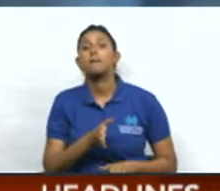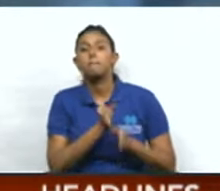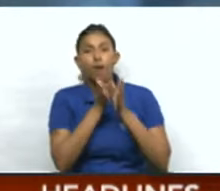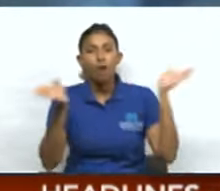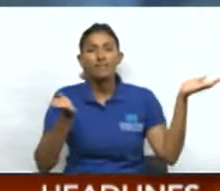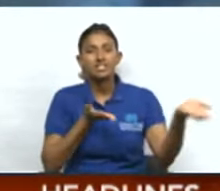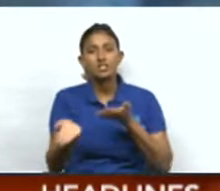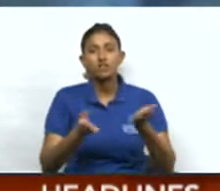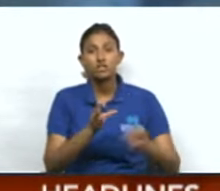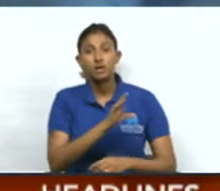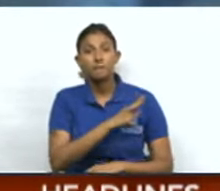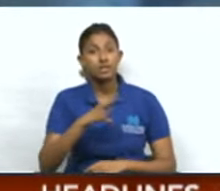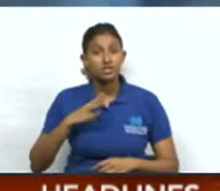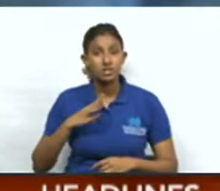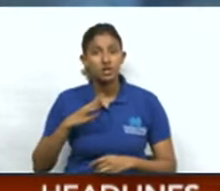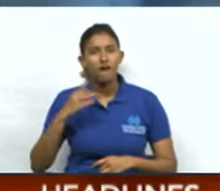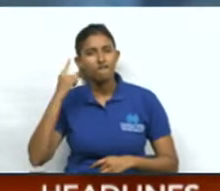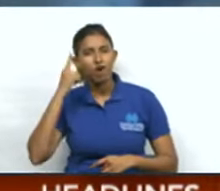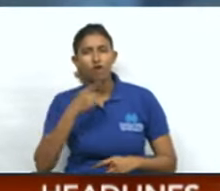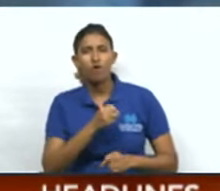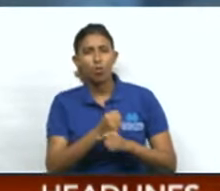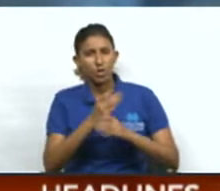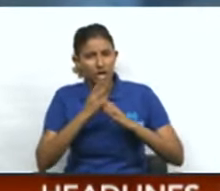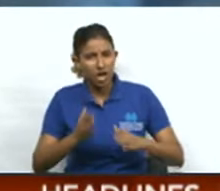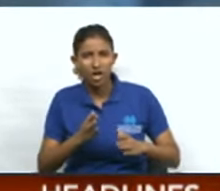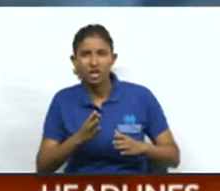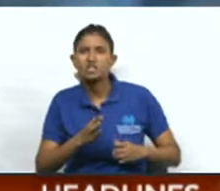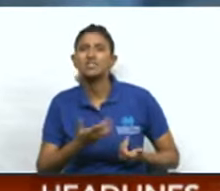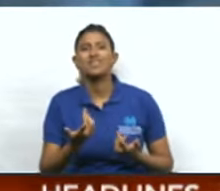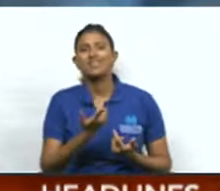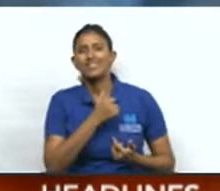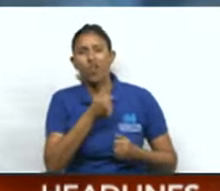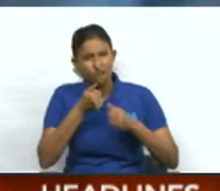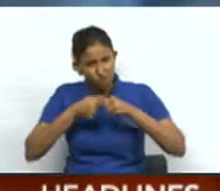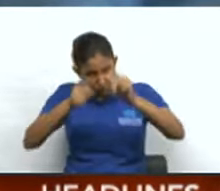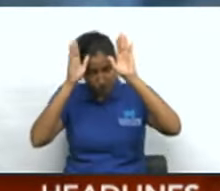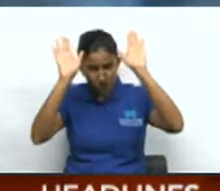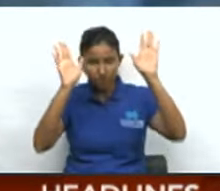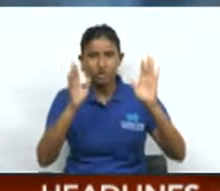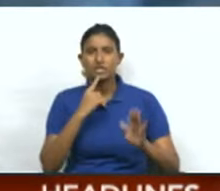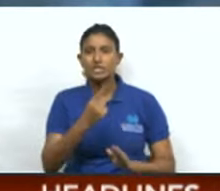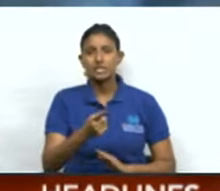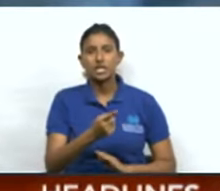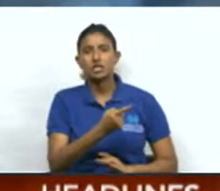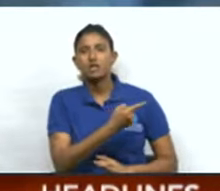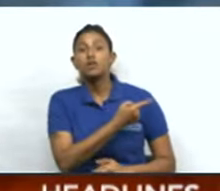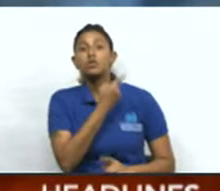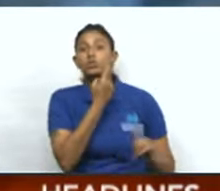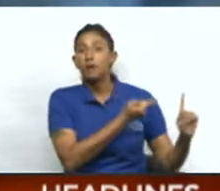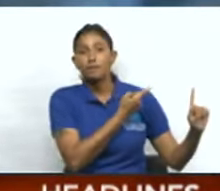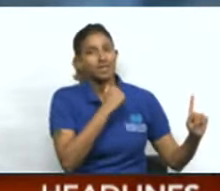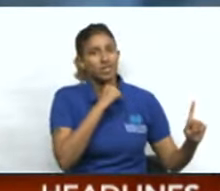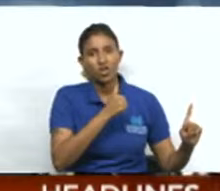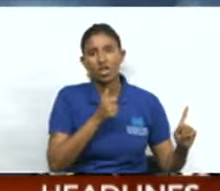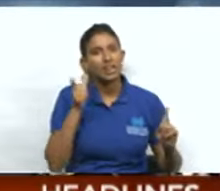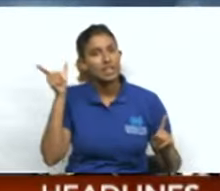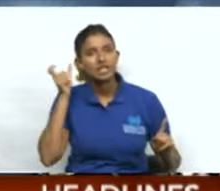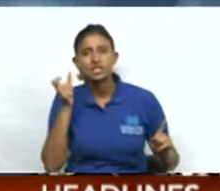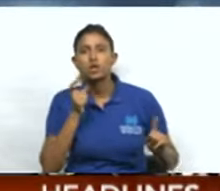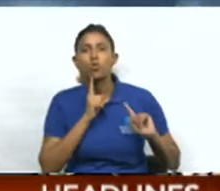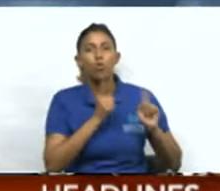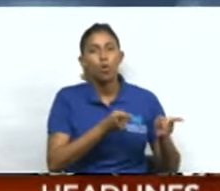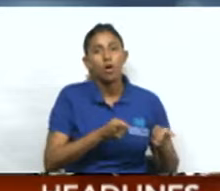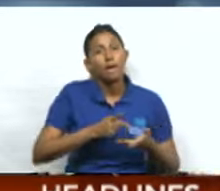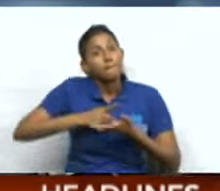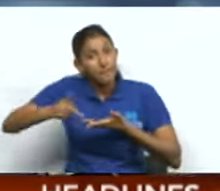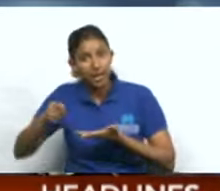insubordinate state employees, where he reveals that a permanent secretary disobeyed the instruction to settle back pay by the end of the year. The